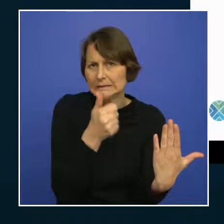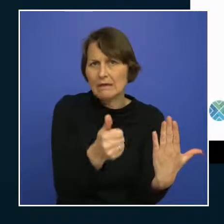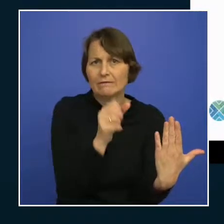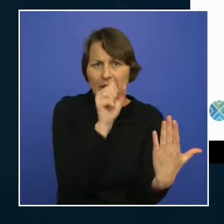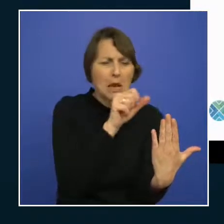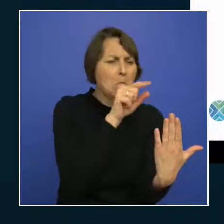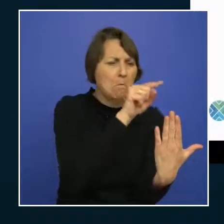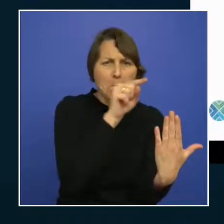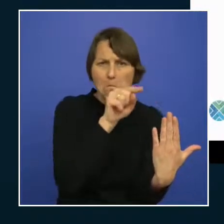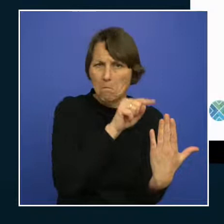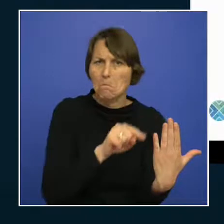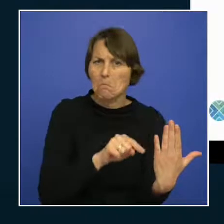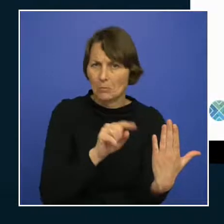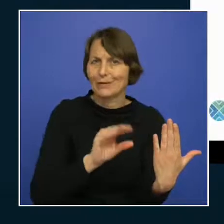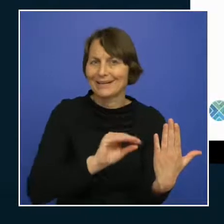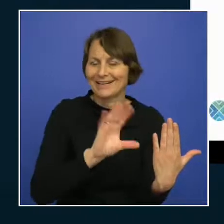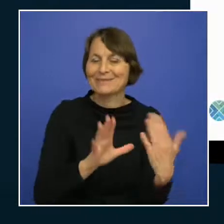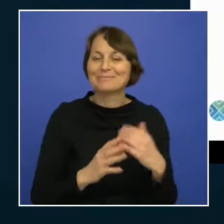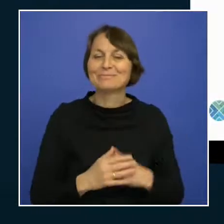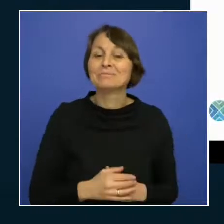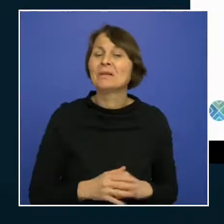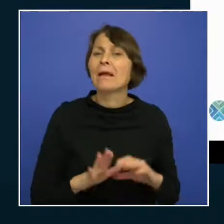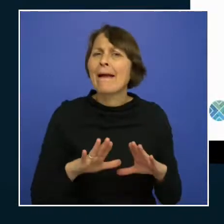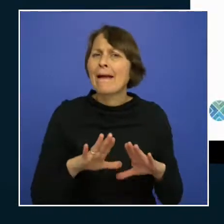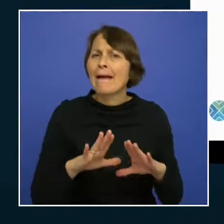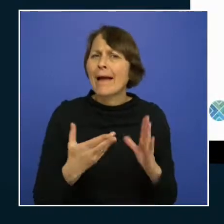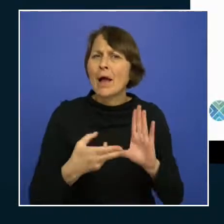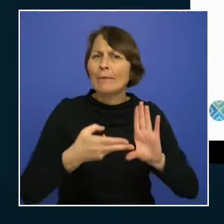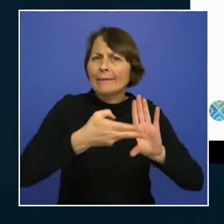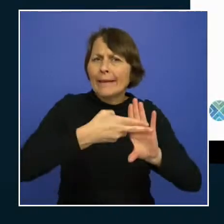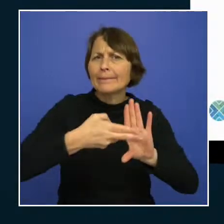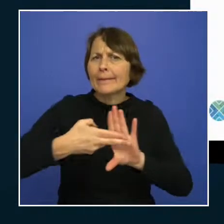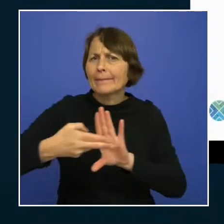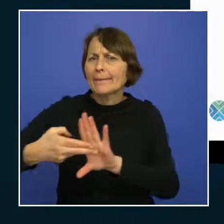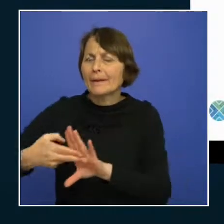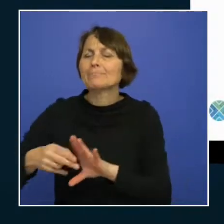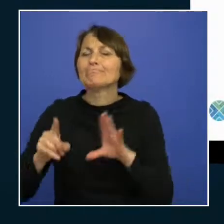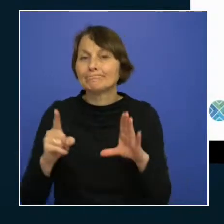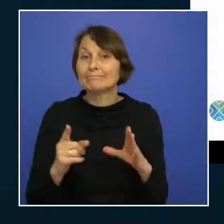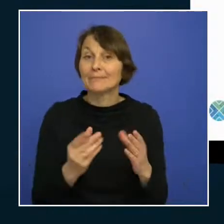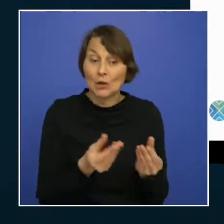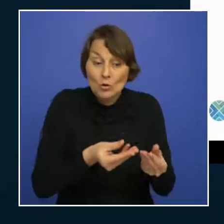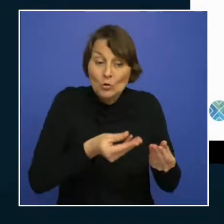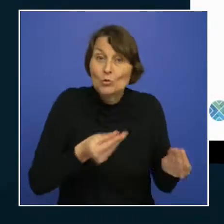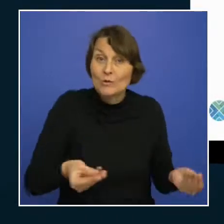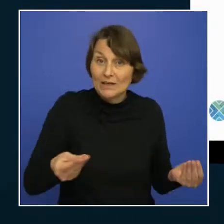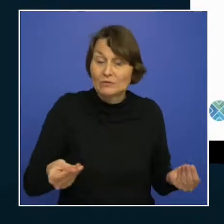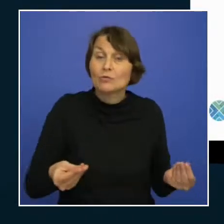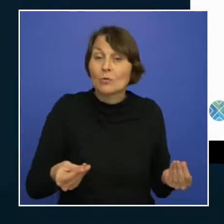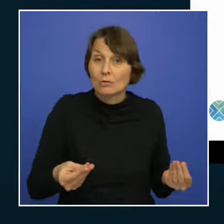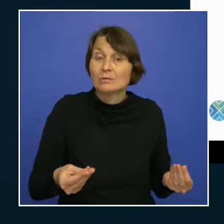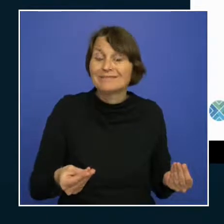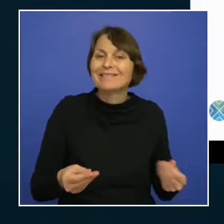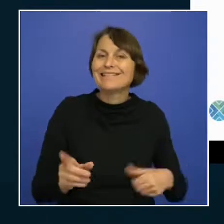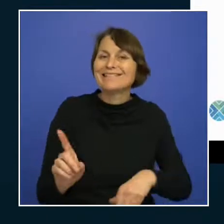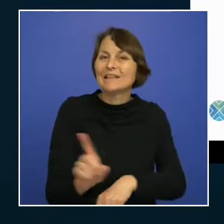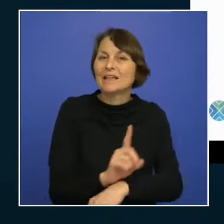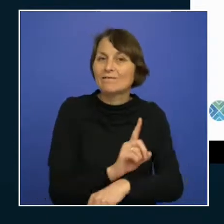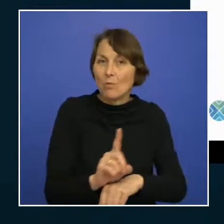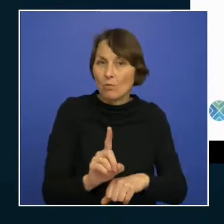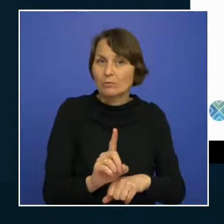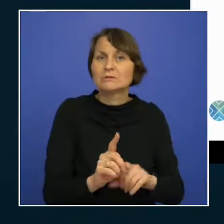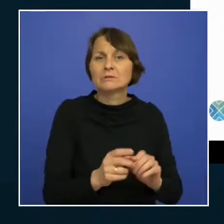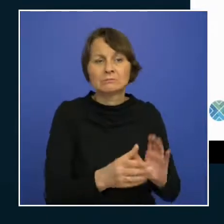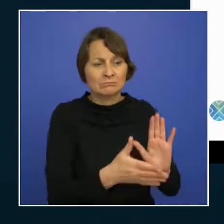So, naming scopes. Certain resources are by default available through